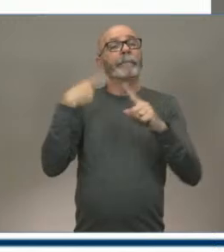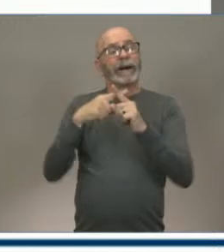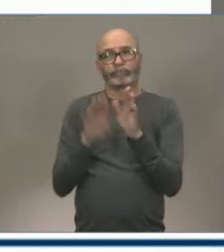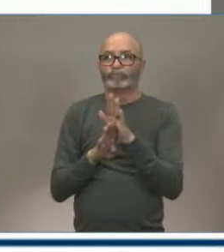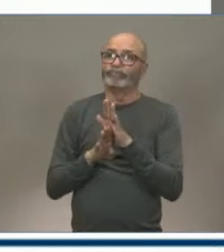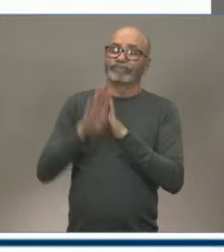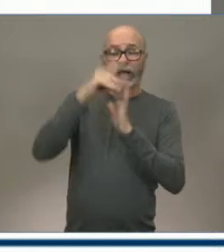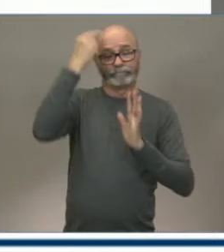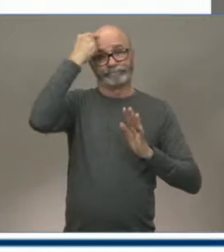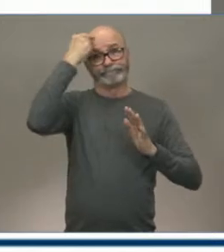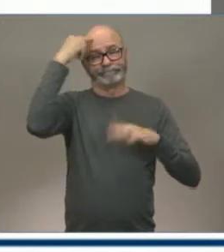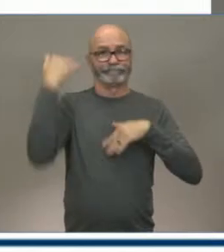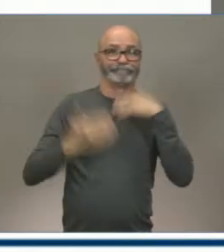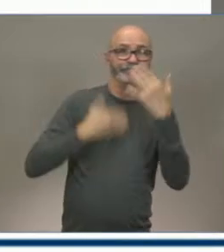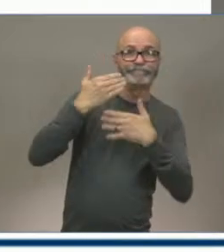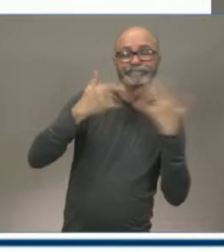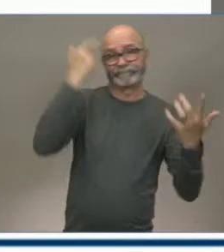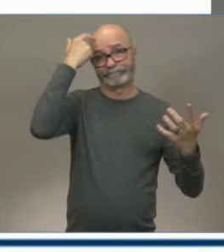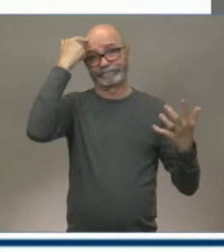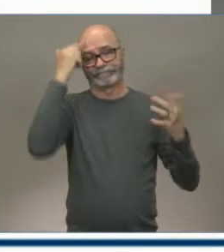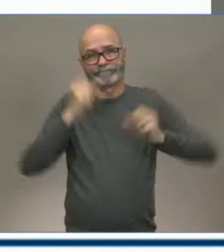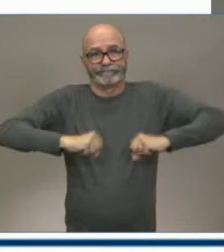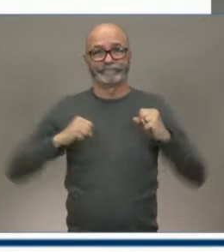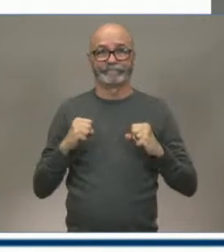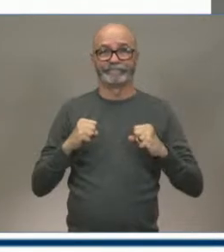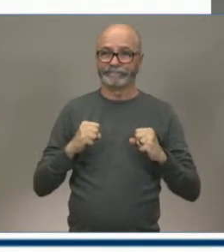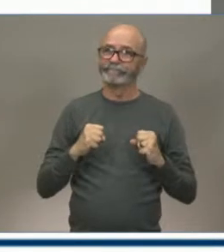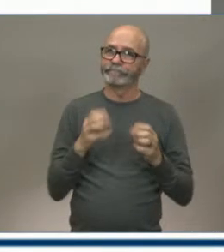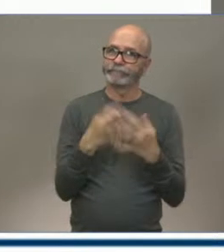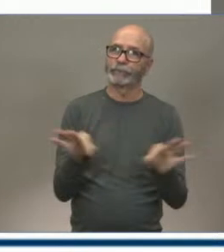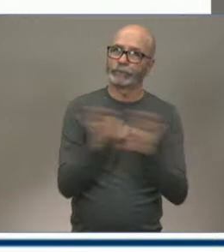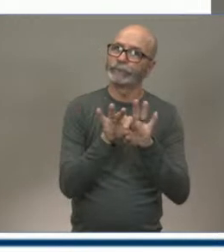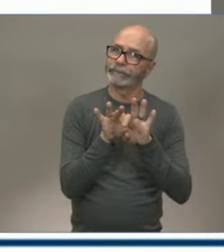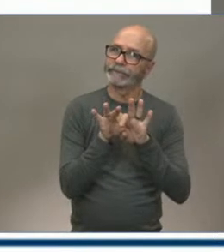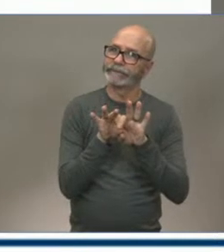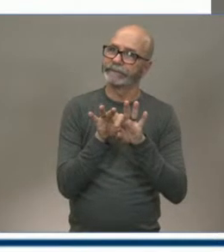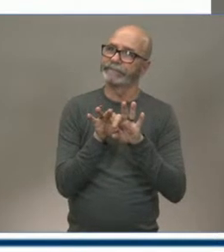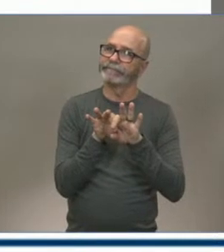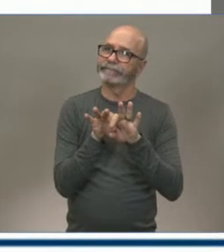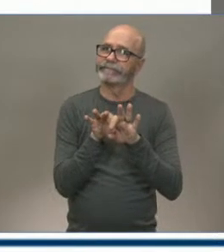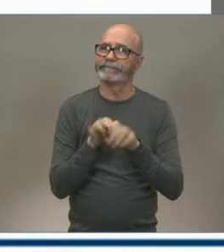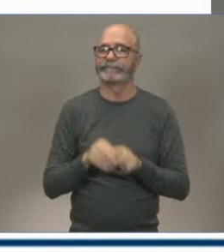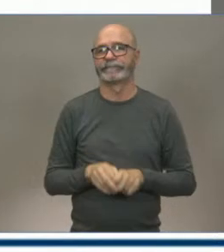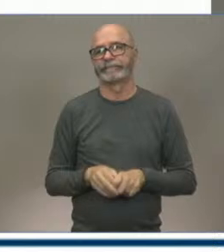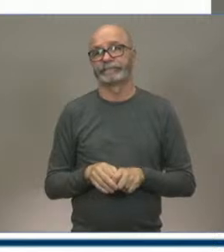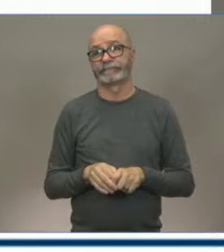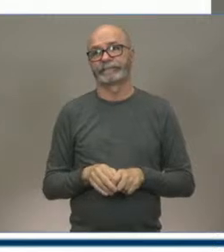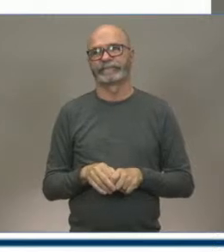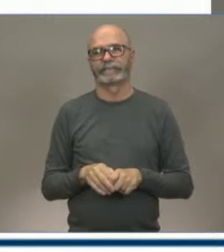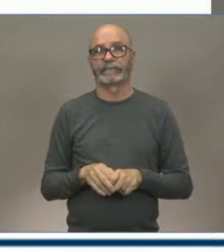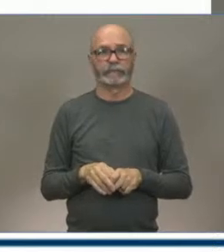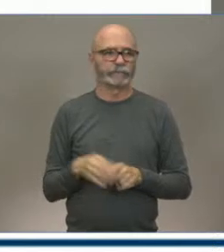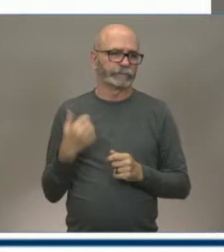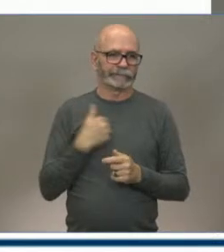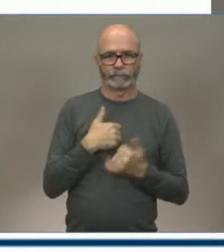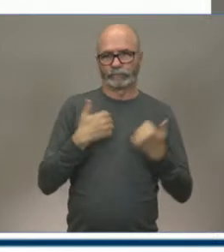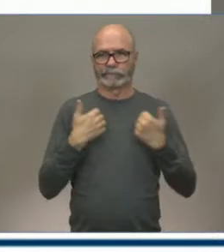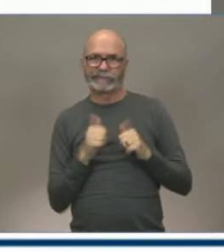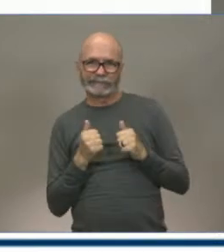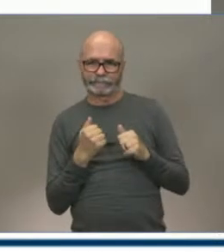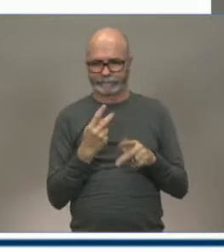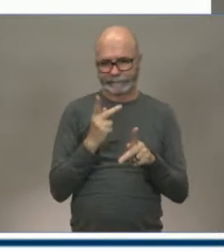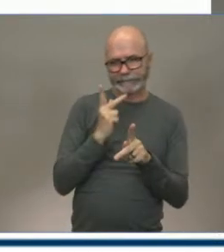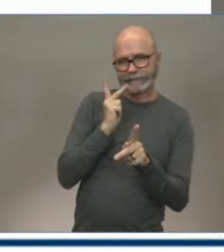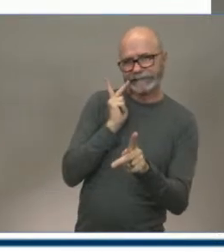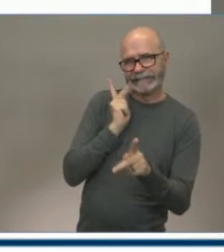mental health. And it's due to their efforts that we can, it's all our efforts, as I said earlier, that keeping our community